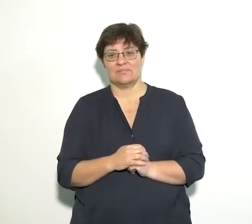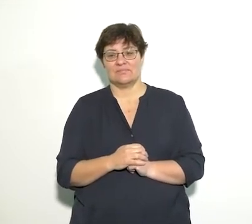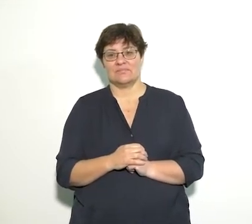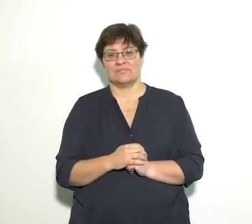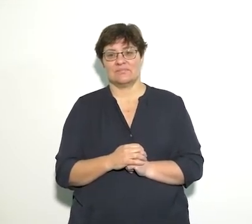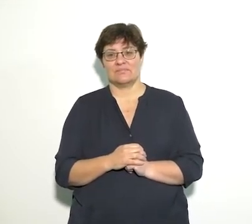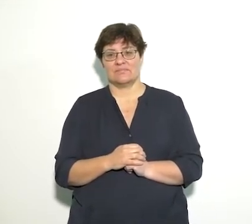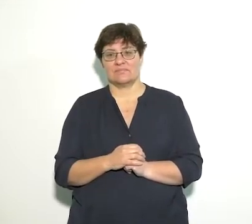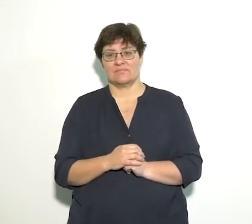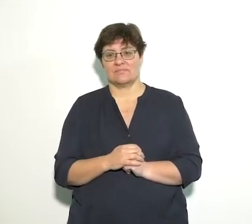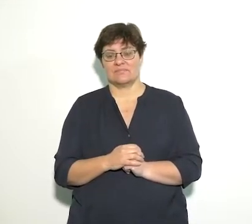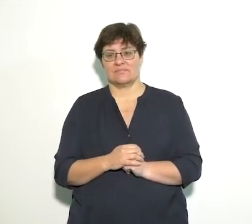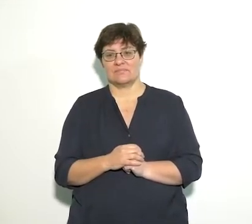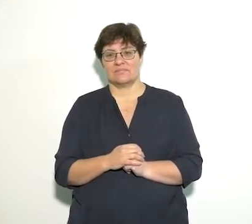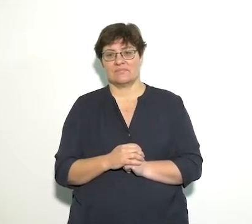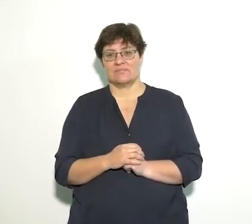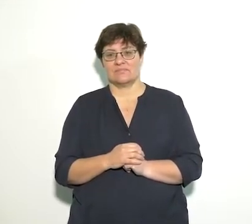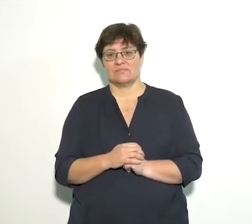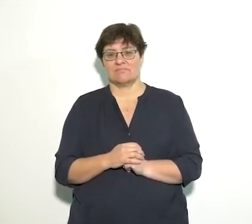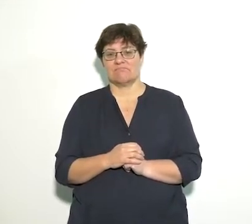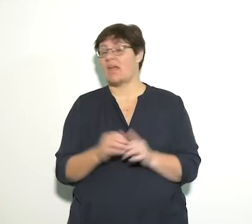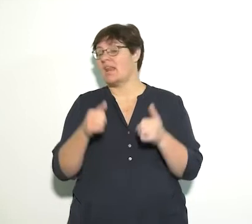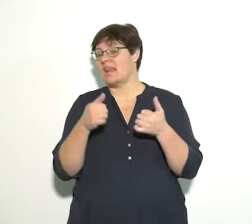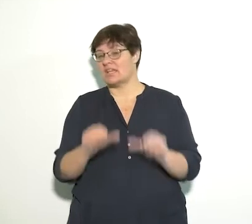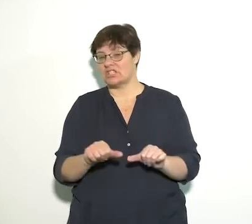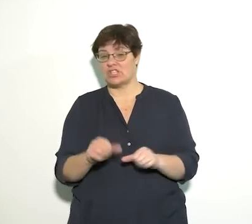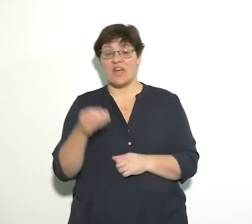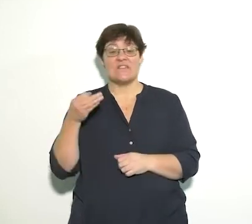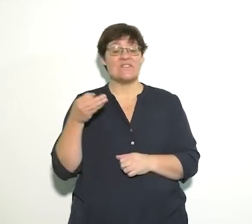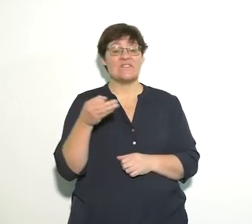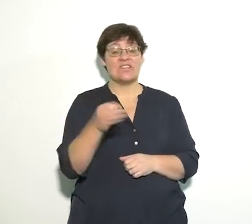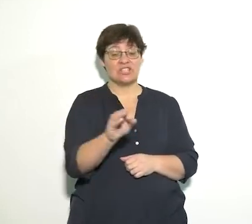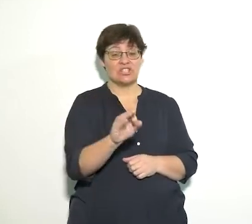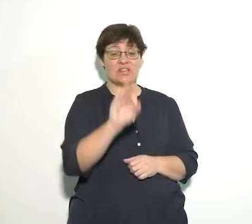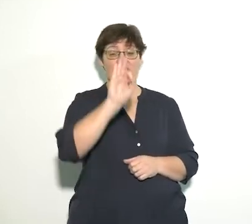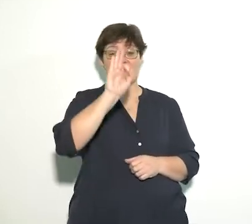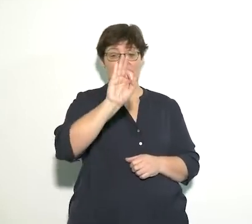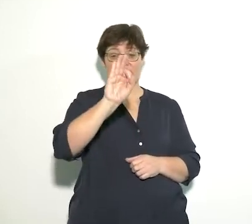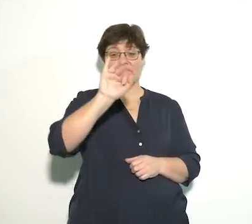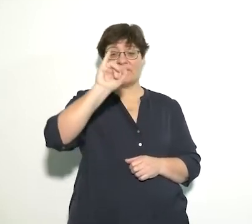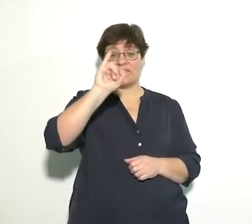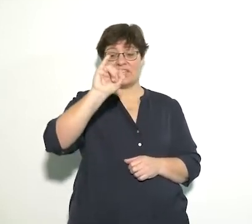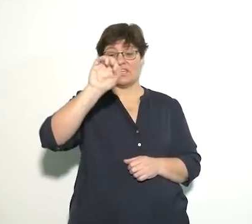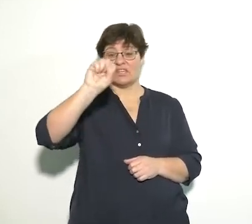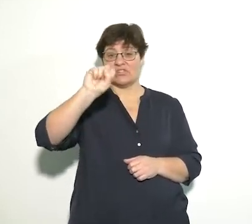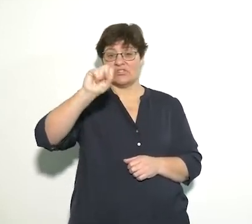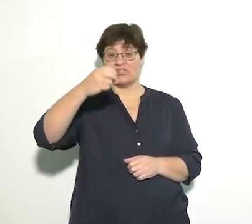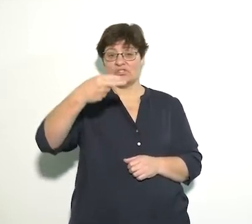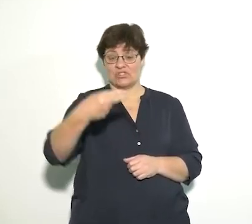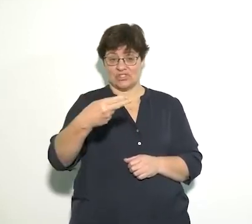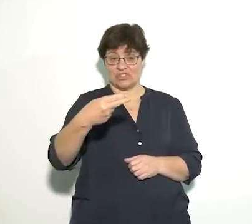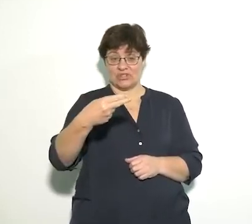sh sound? Okay. And the next word is fish. Another one with a sh